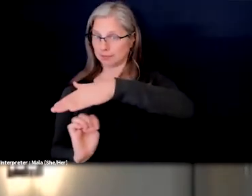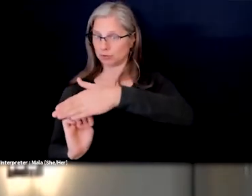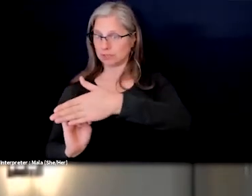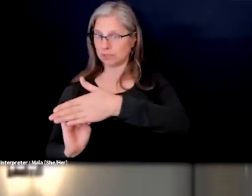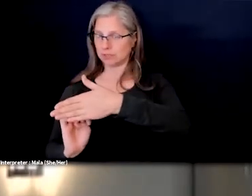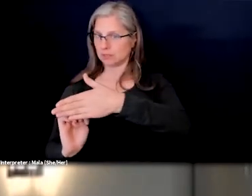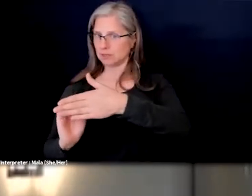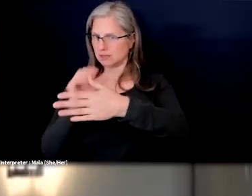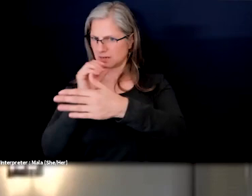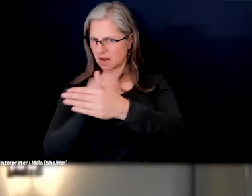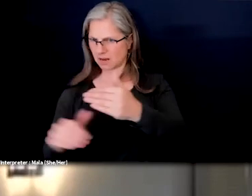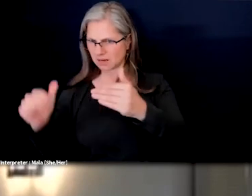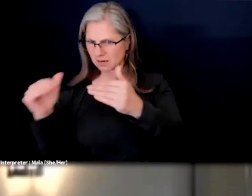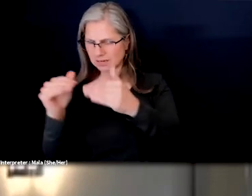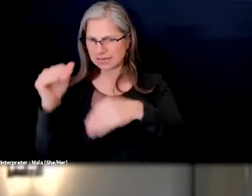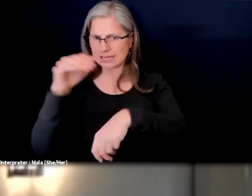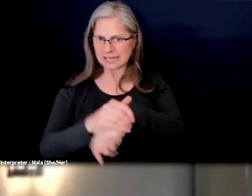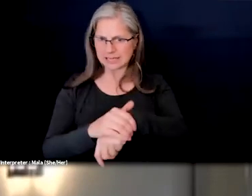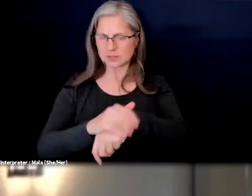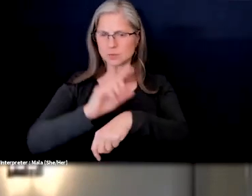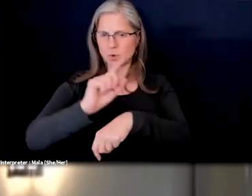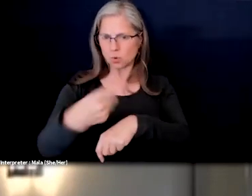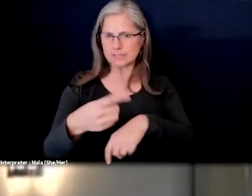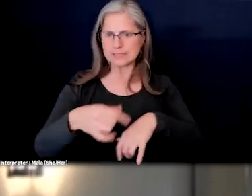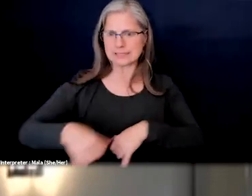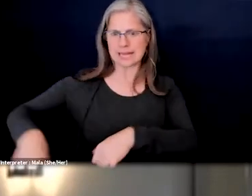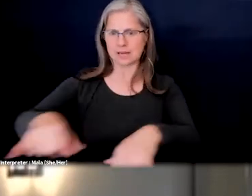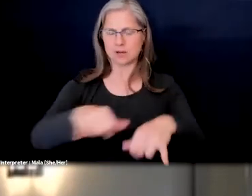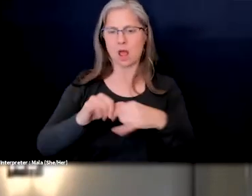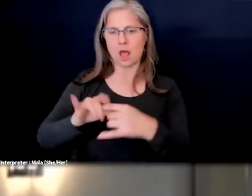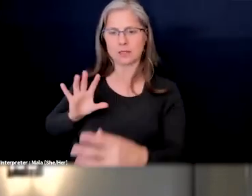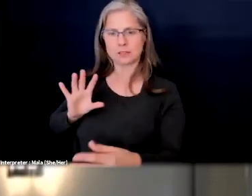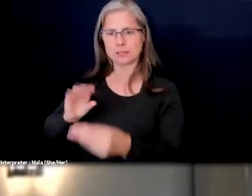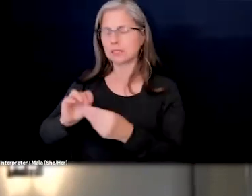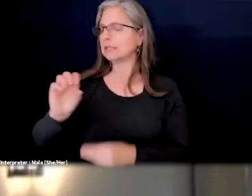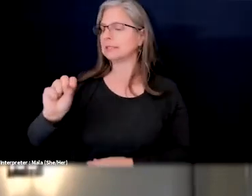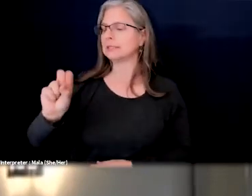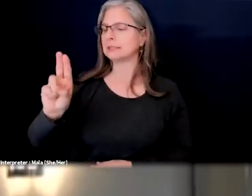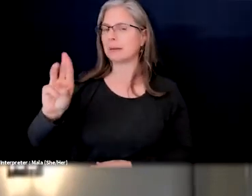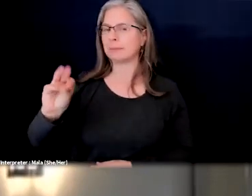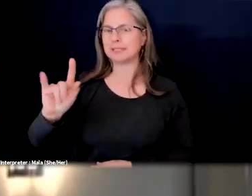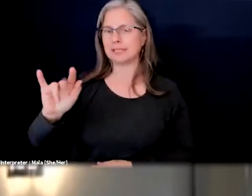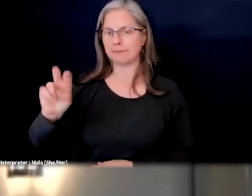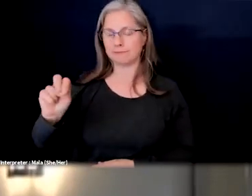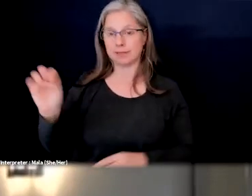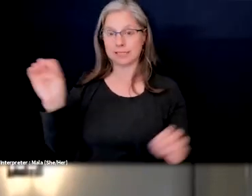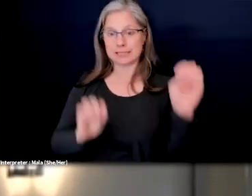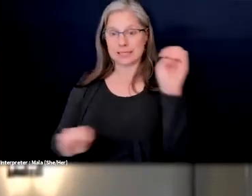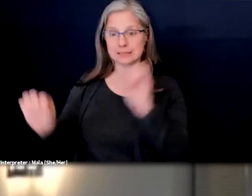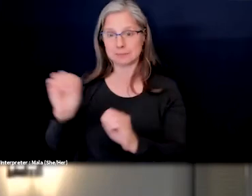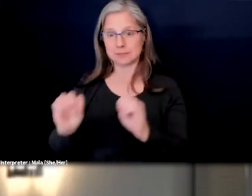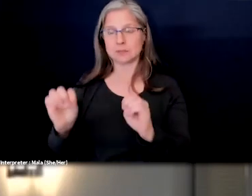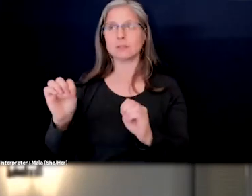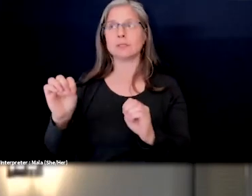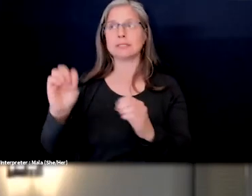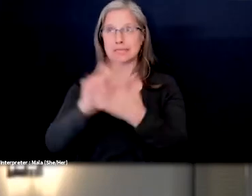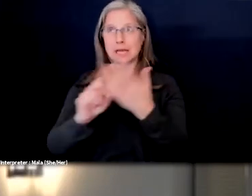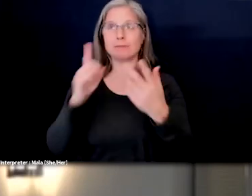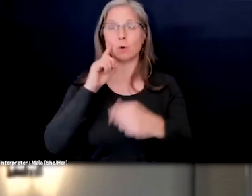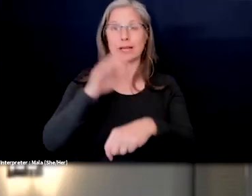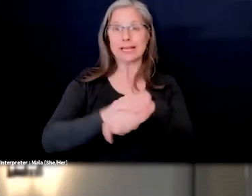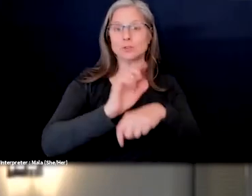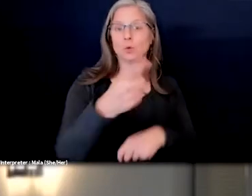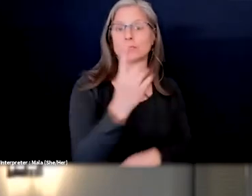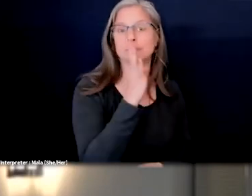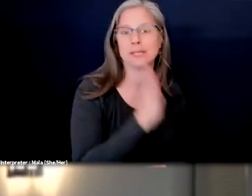not meeting English-only standards on a summative assessment that's designed for an English-only speaker,